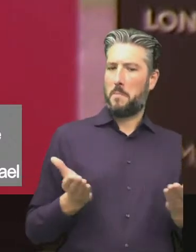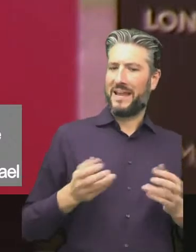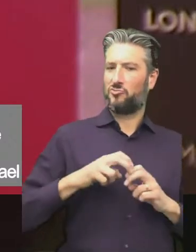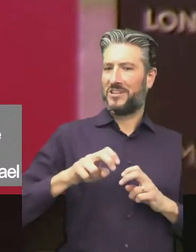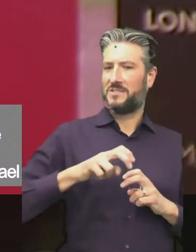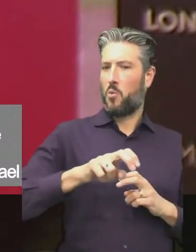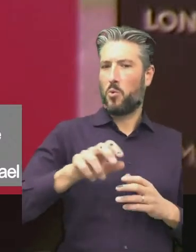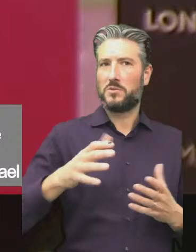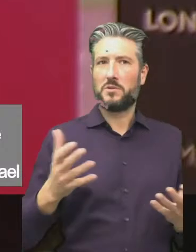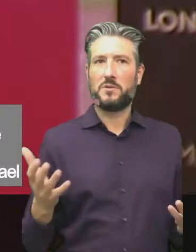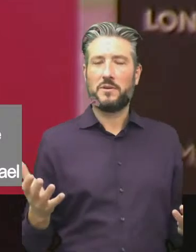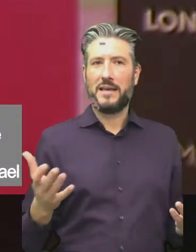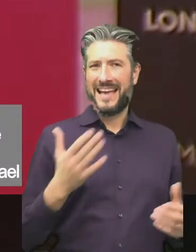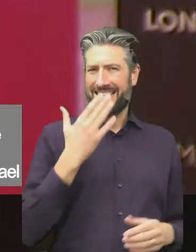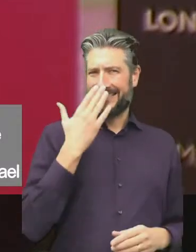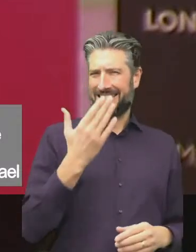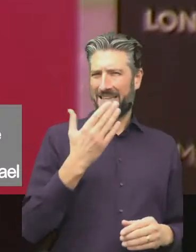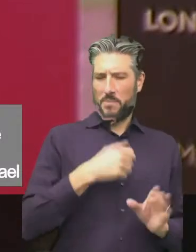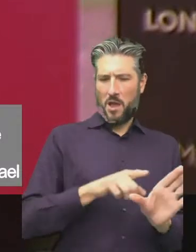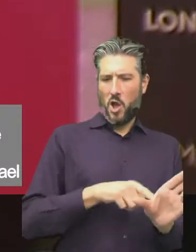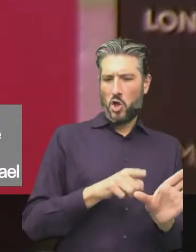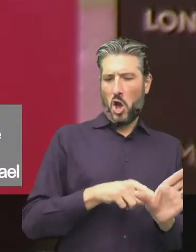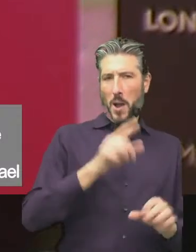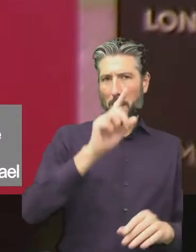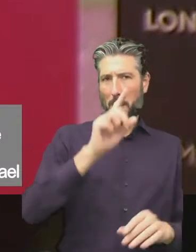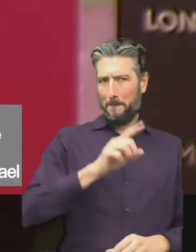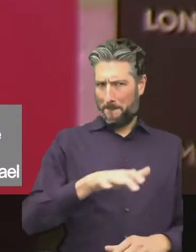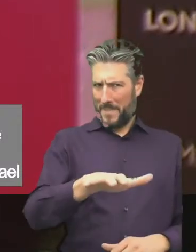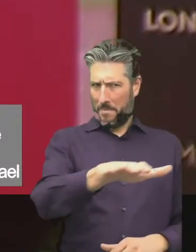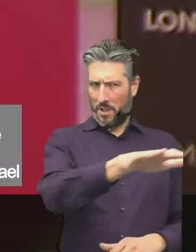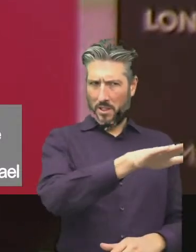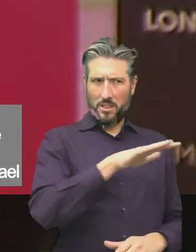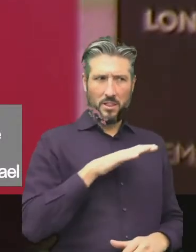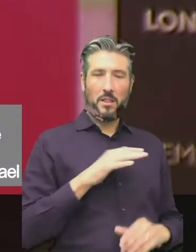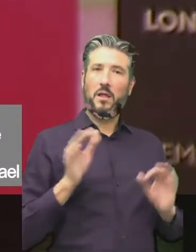who can't all be possible exempt. This is